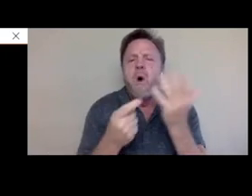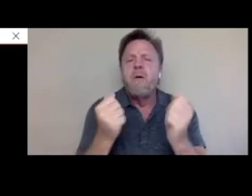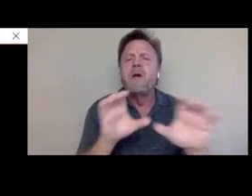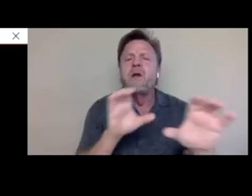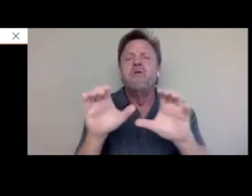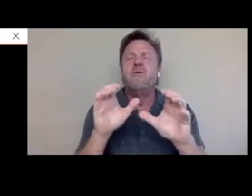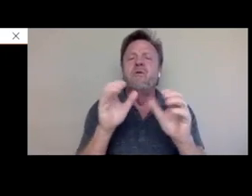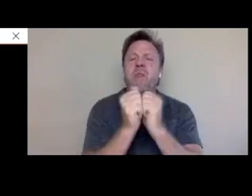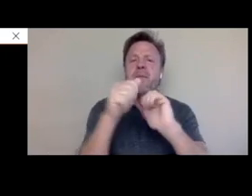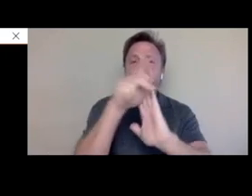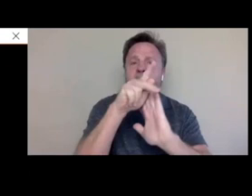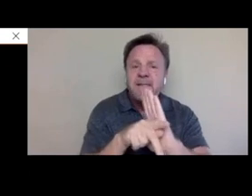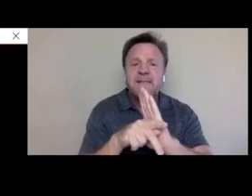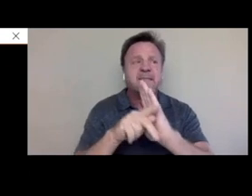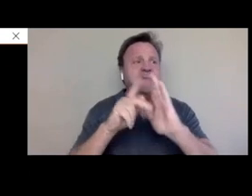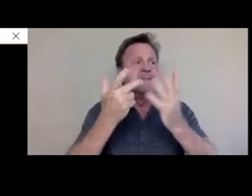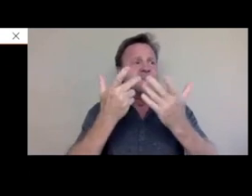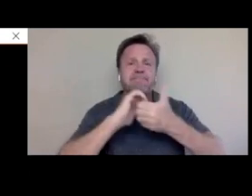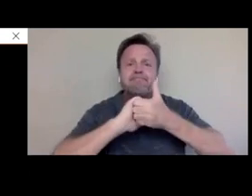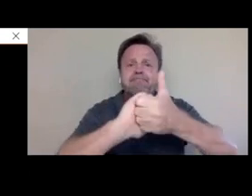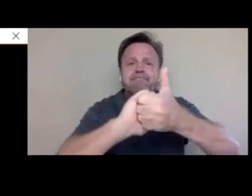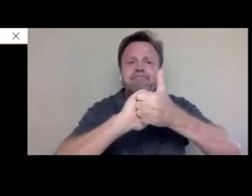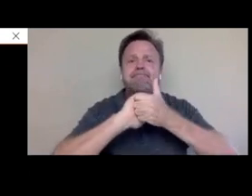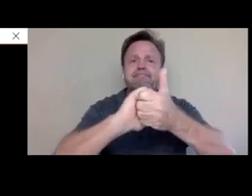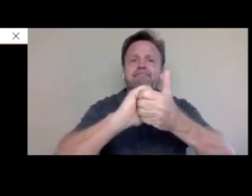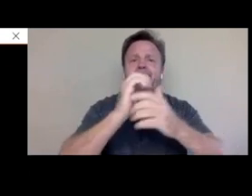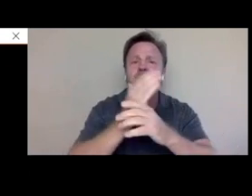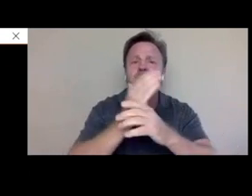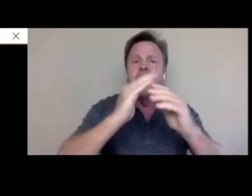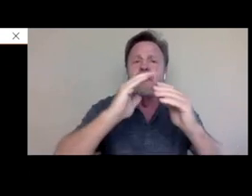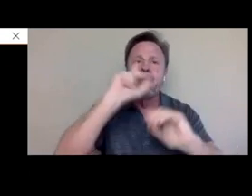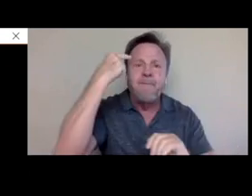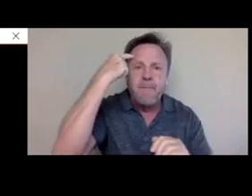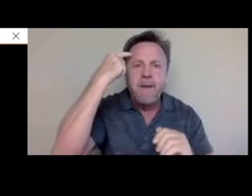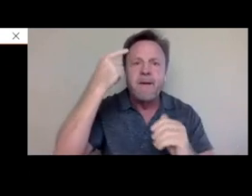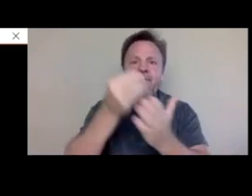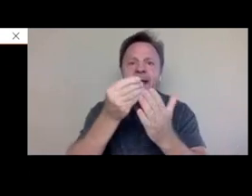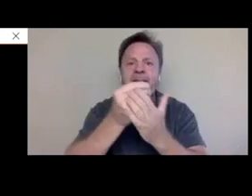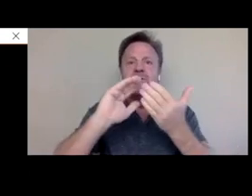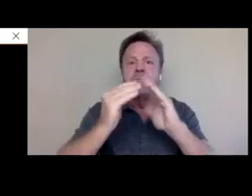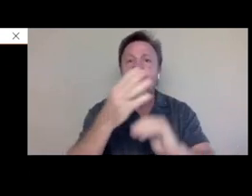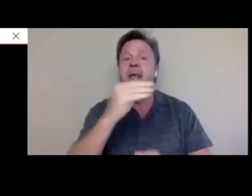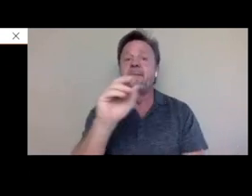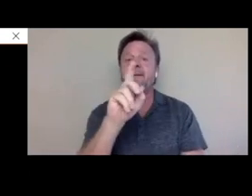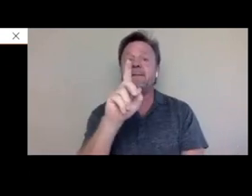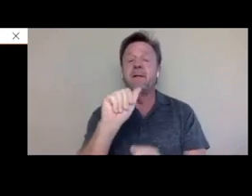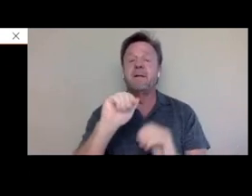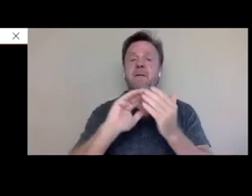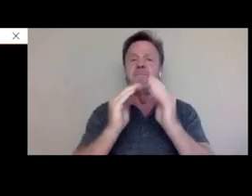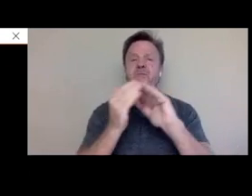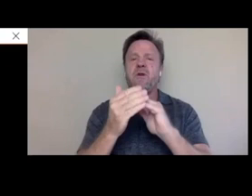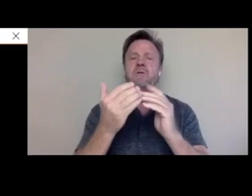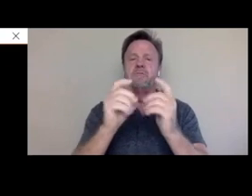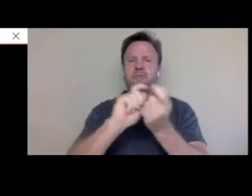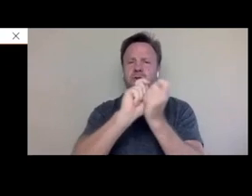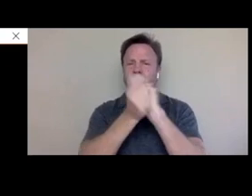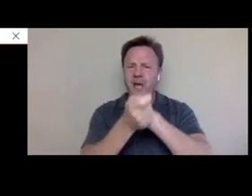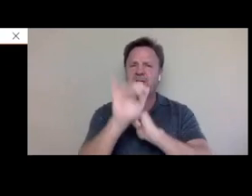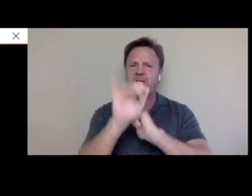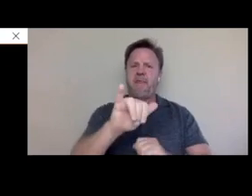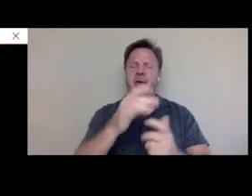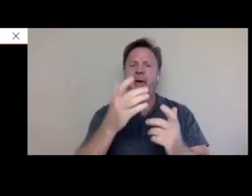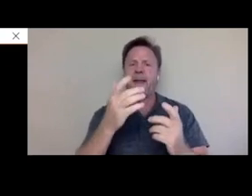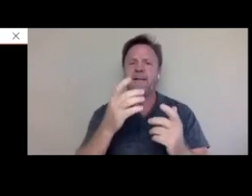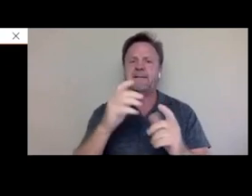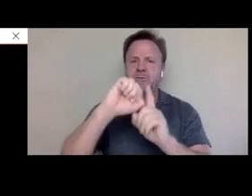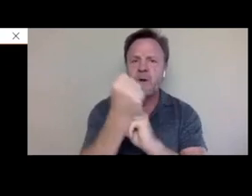in terms of collaboration between government, the financial community, and the disability community to change that picture.